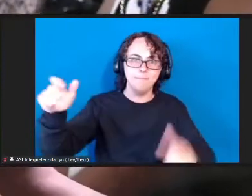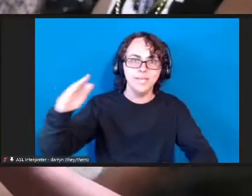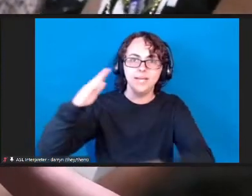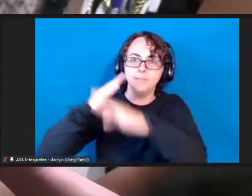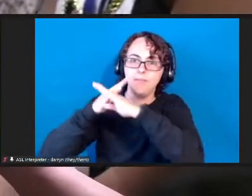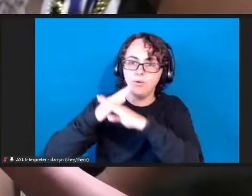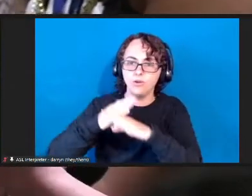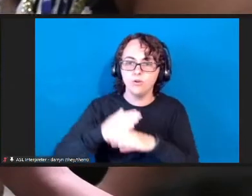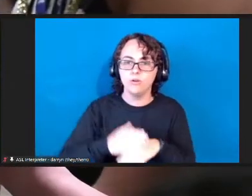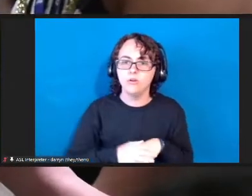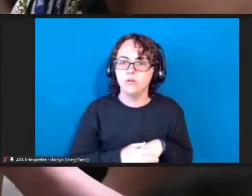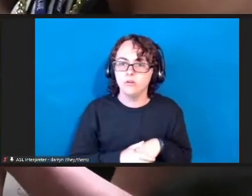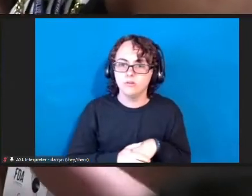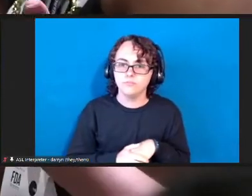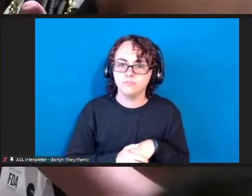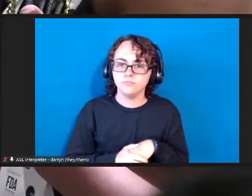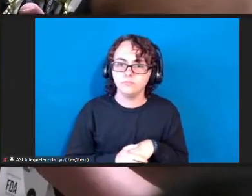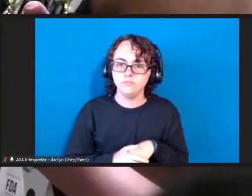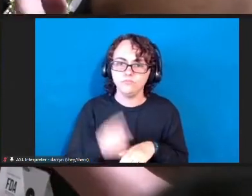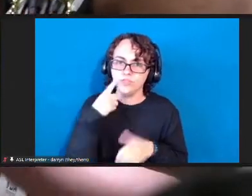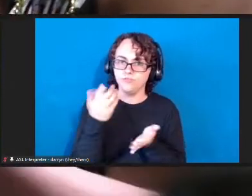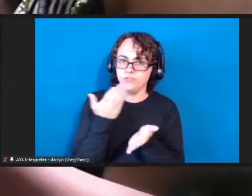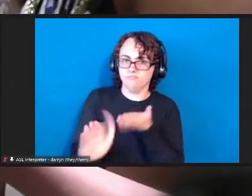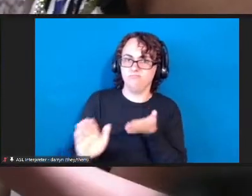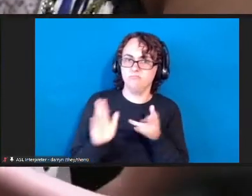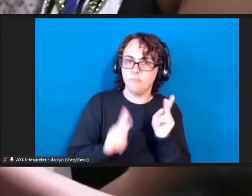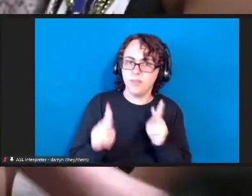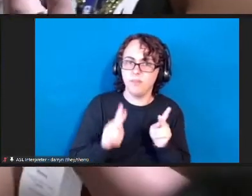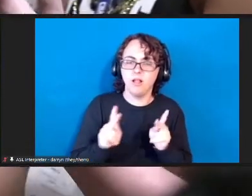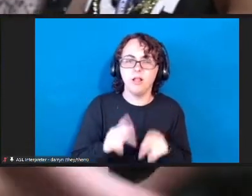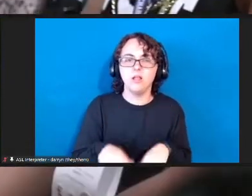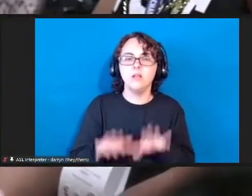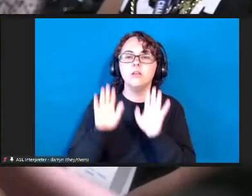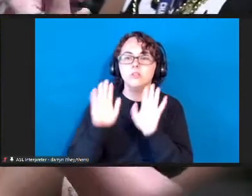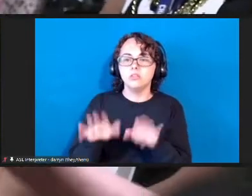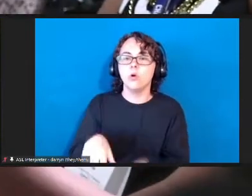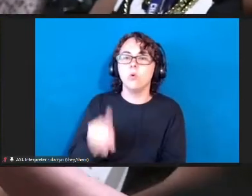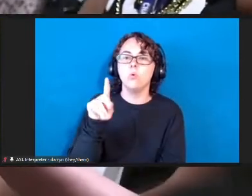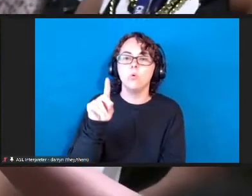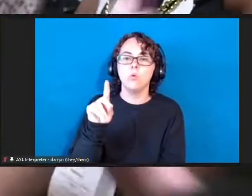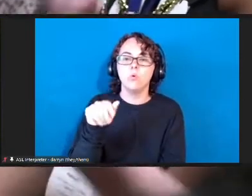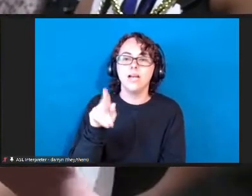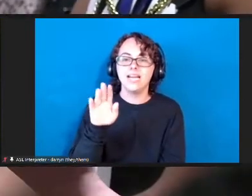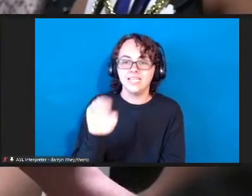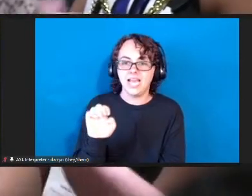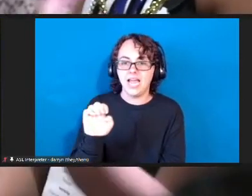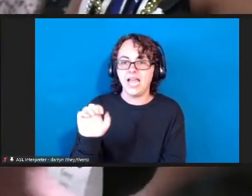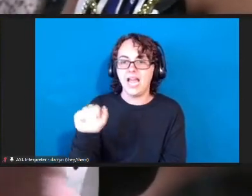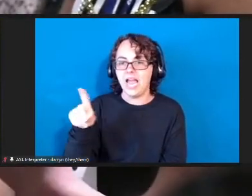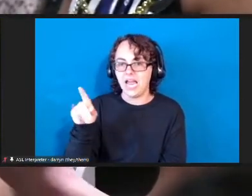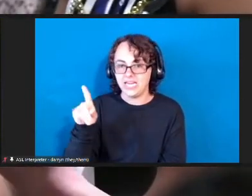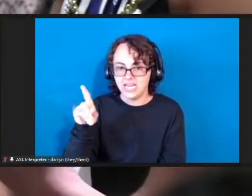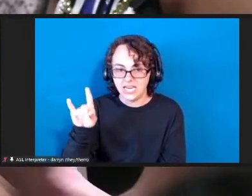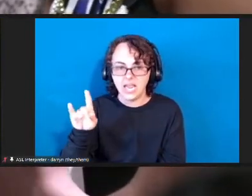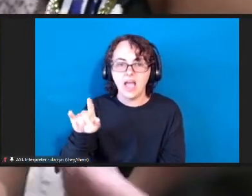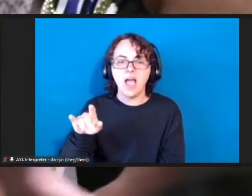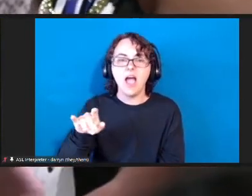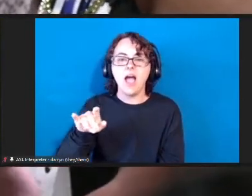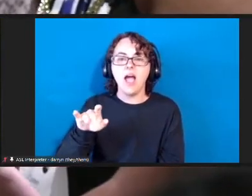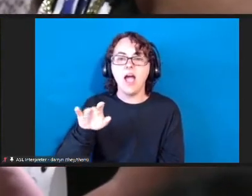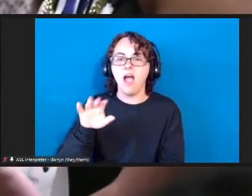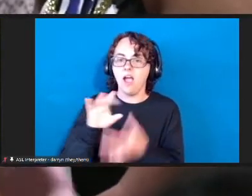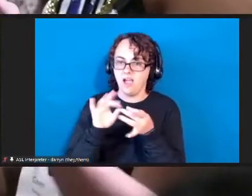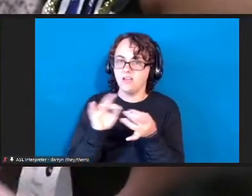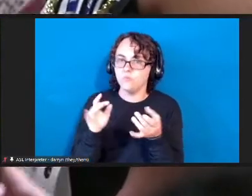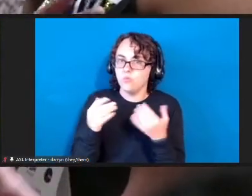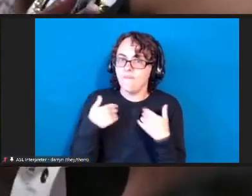for Jacob at Long Wharf to say to Dane Figueroa Didi, yes, you're coming to me with this idea of a